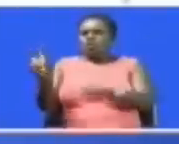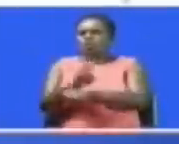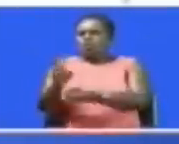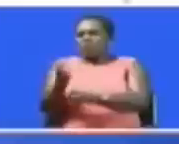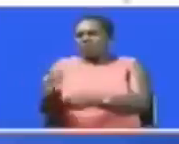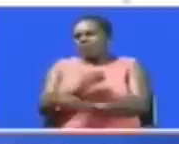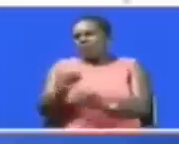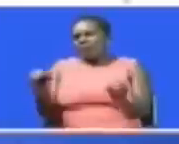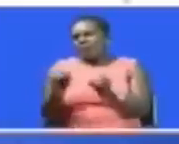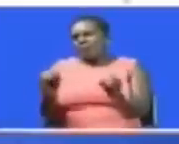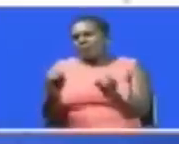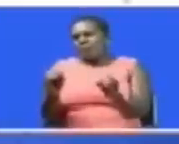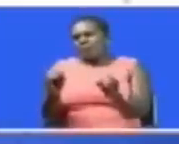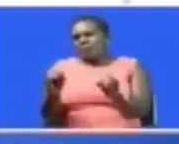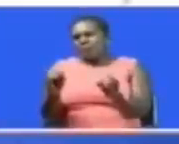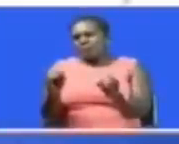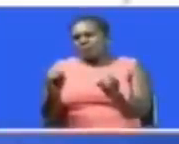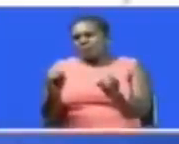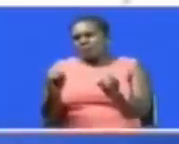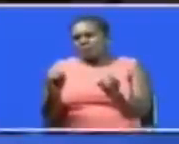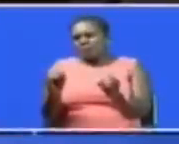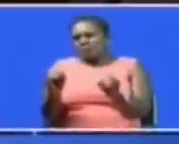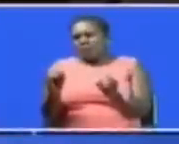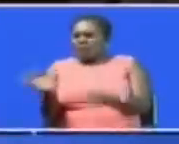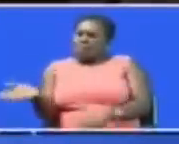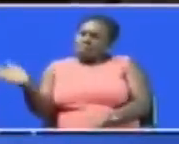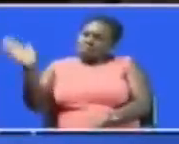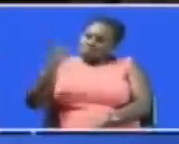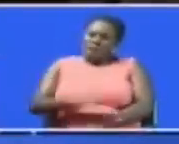oversight would have dealt with. I don't want us to move to oversight as a conversation.